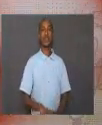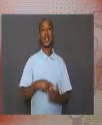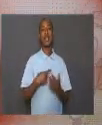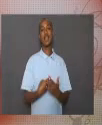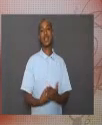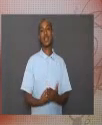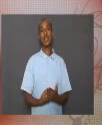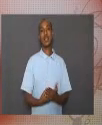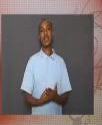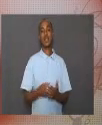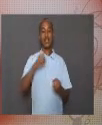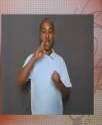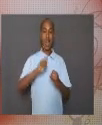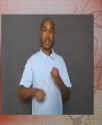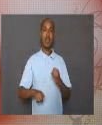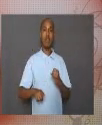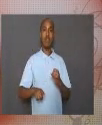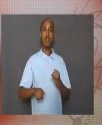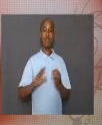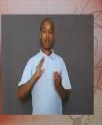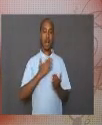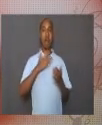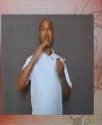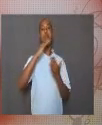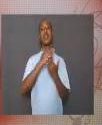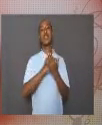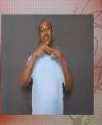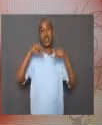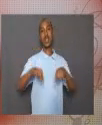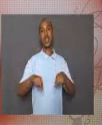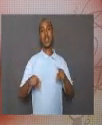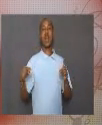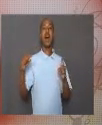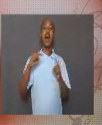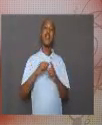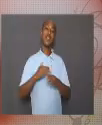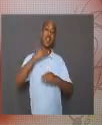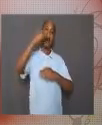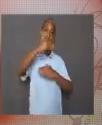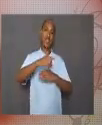This brings us to the end of our lesson for today. Until next